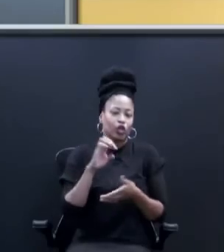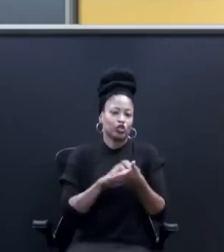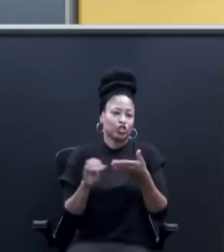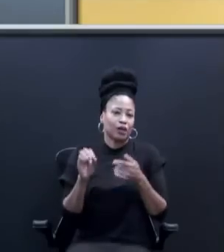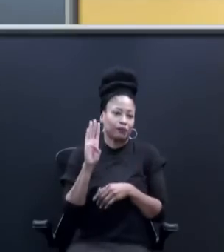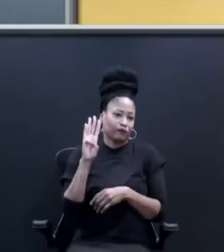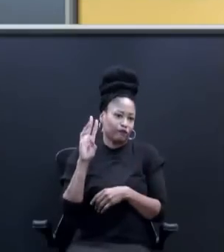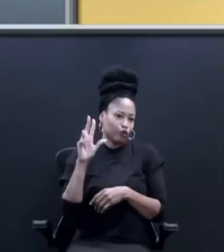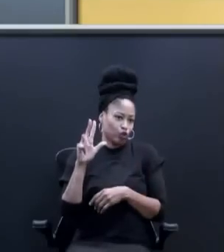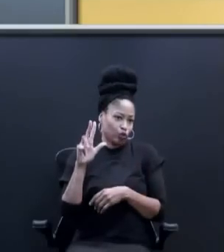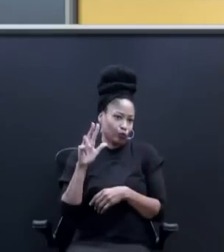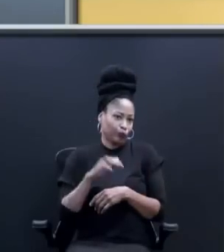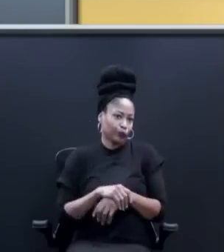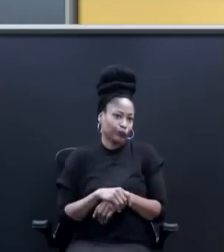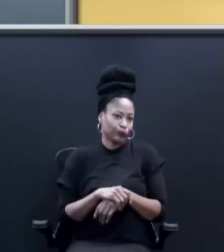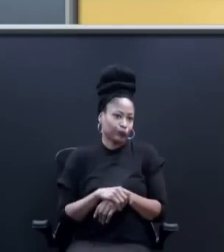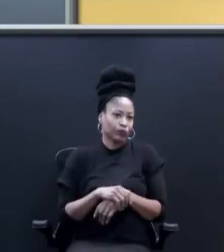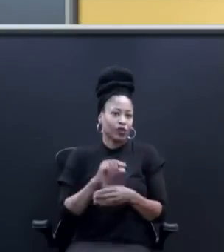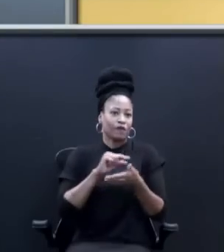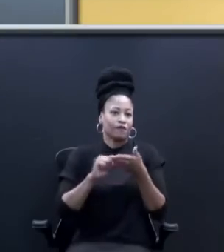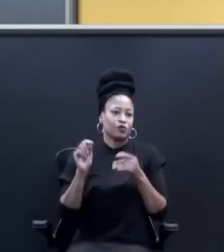43. That's why